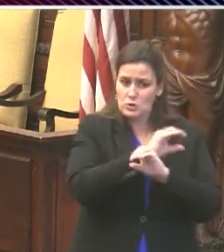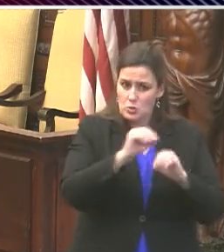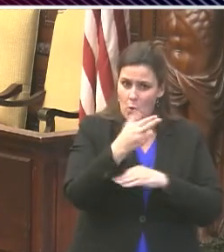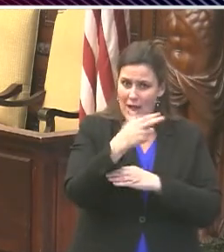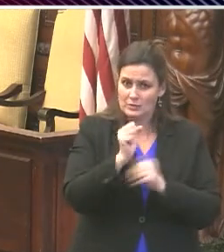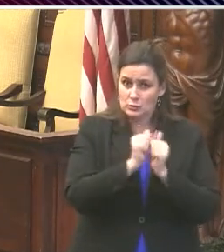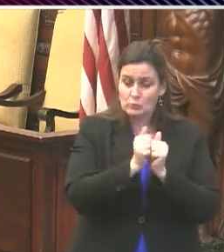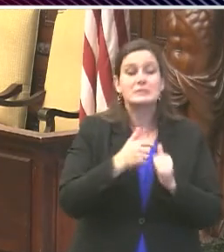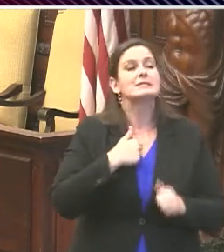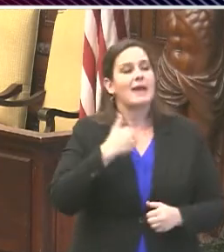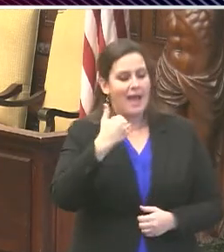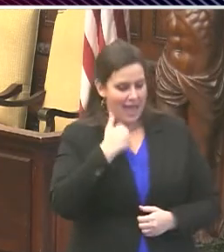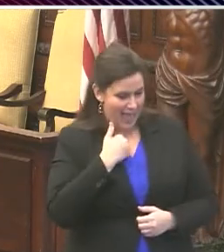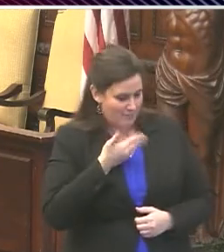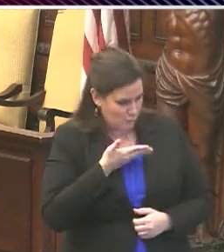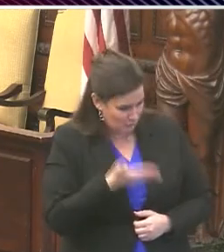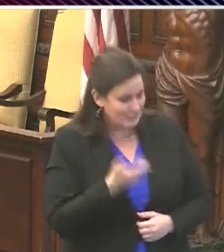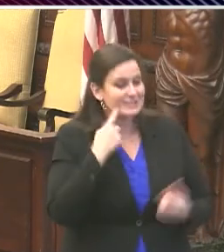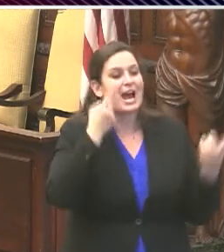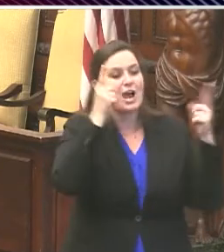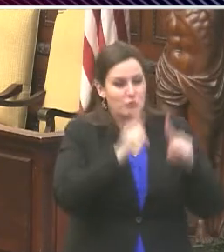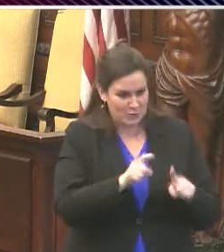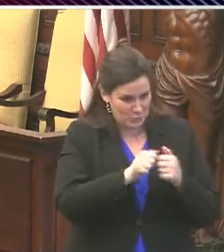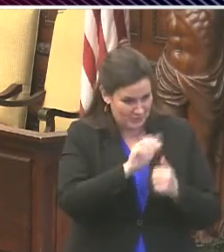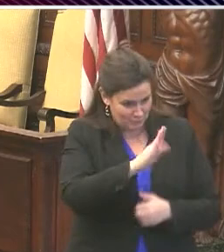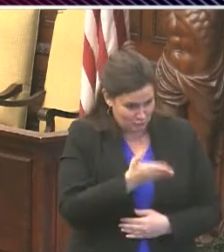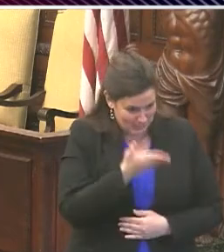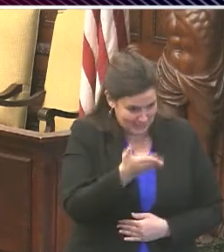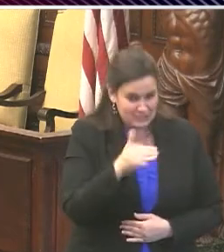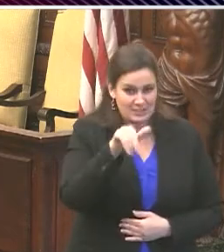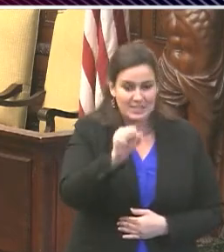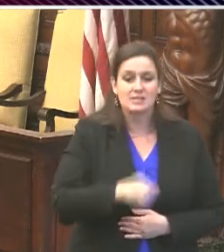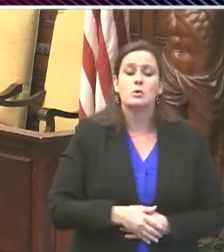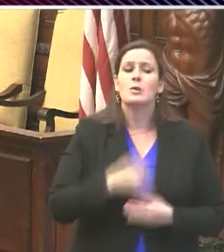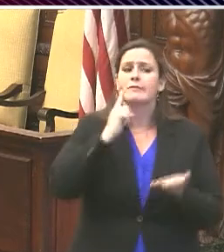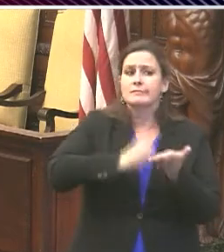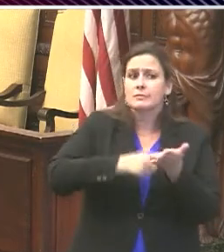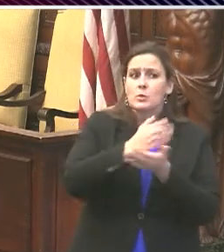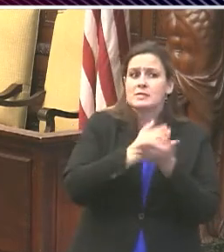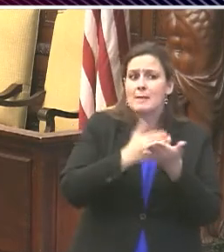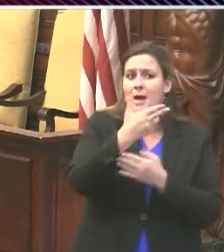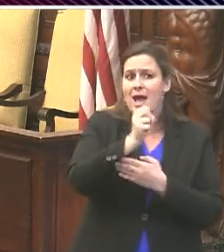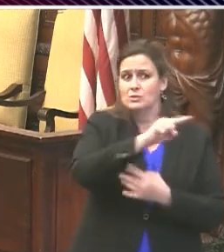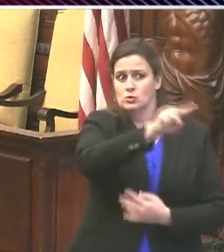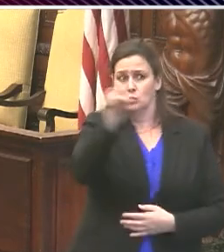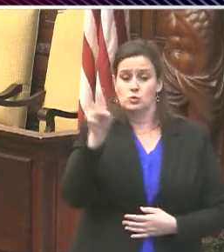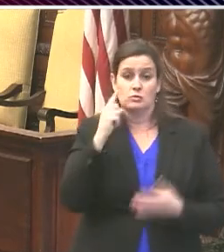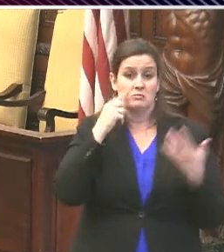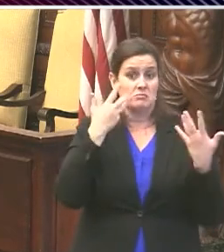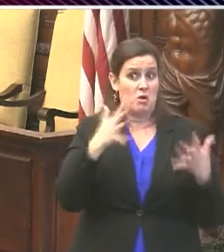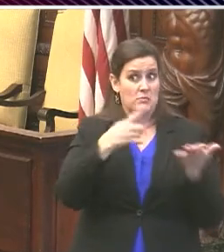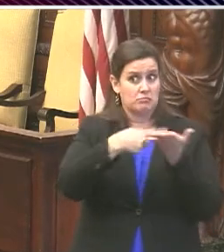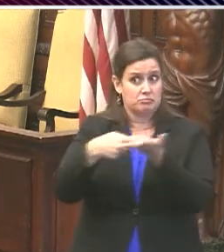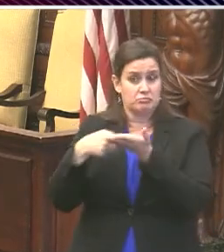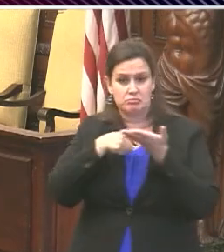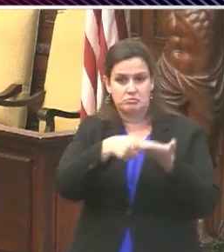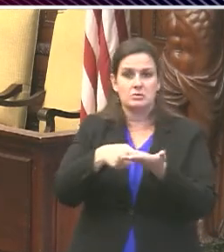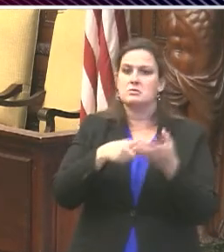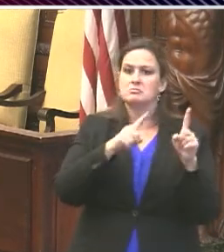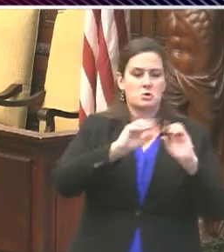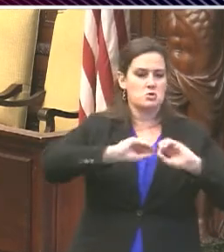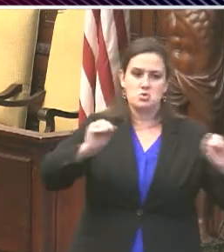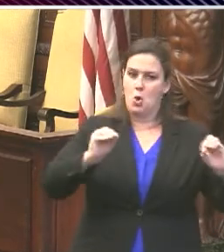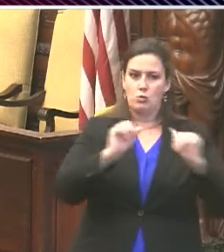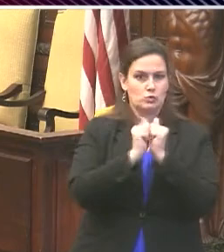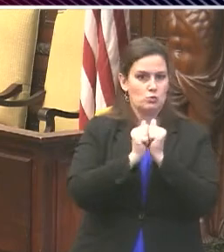his recommendations. I agree with those recommendations. We have talked to some high schools, and all the ones that I've spoken to, we're not going to be having competitive